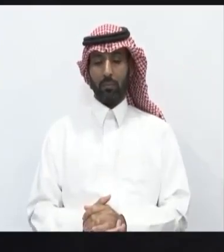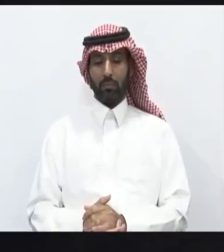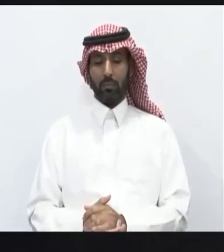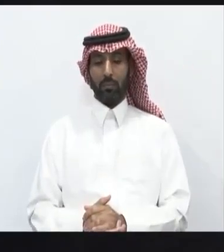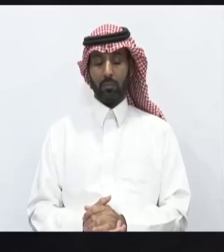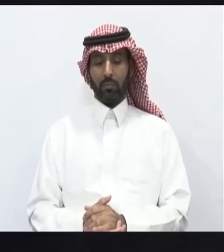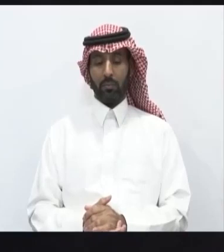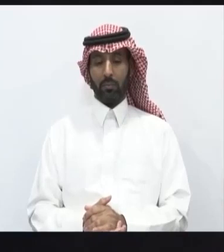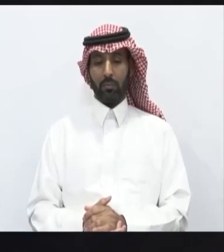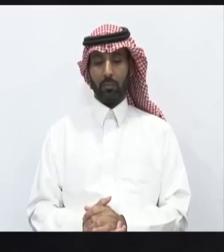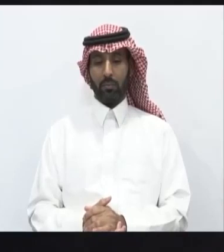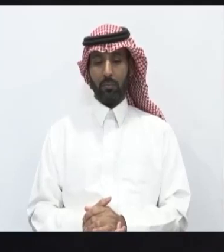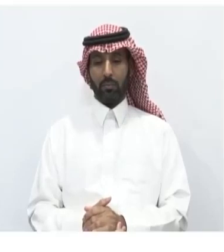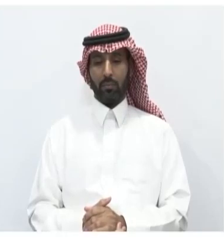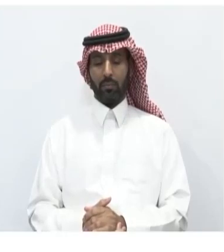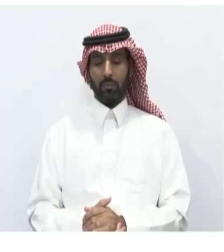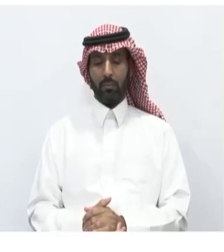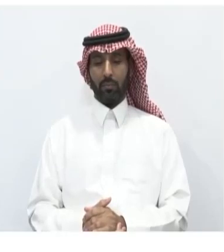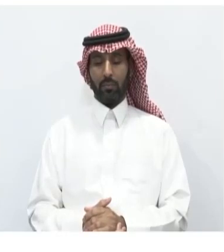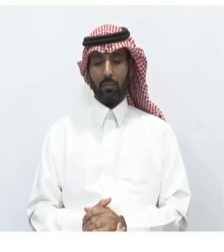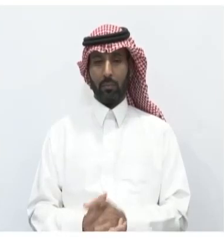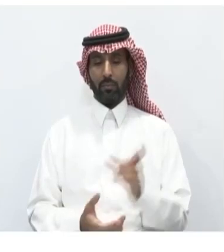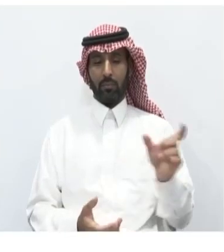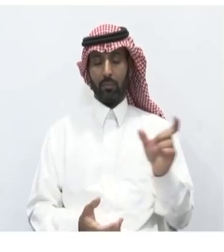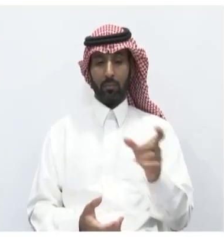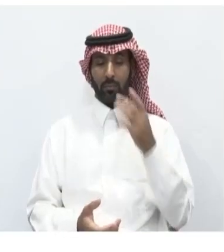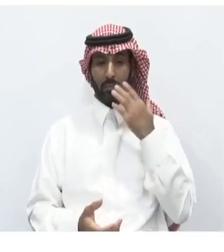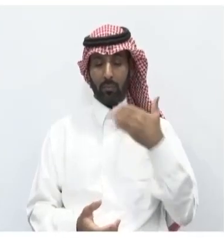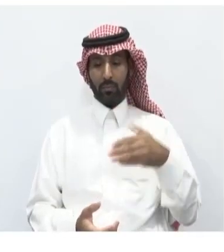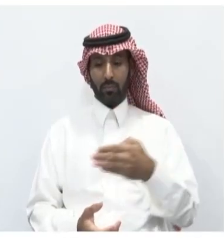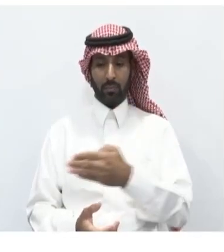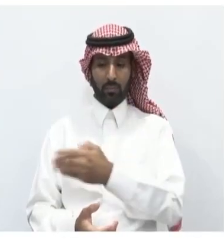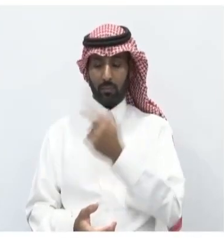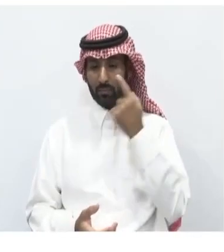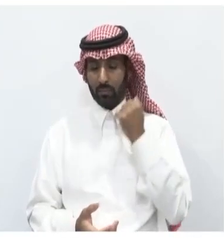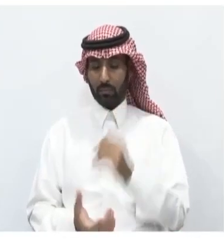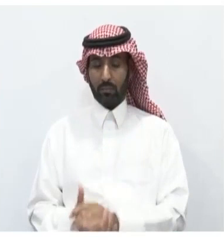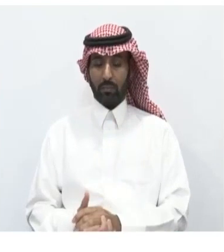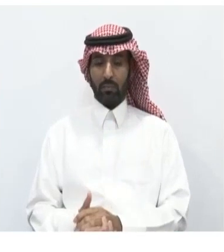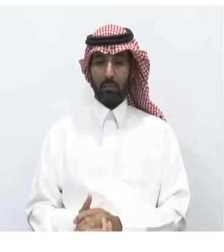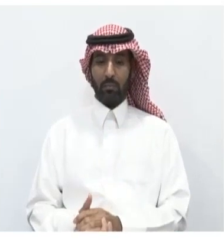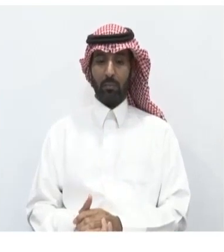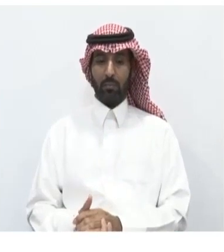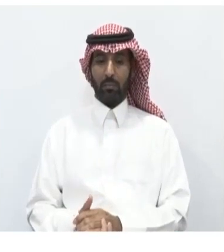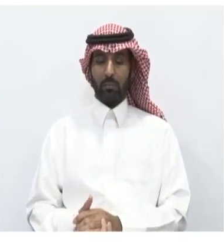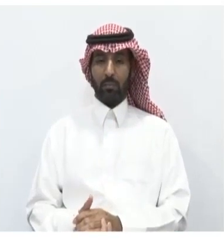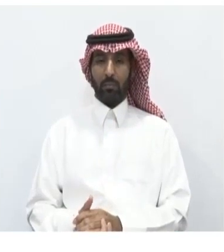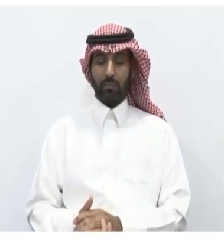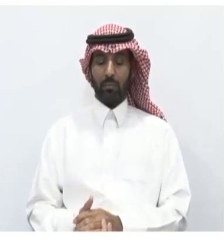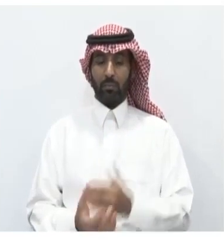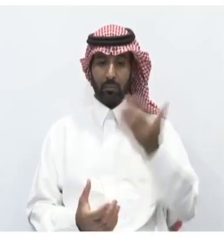together, bedrooms. Or maybe the word sea life. The word sea life, or here maybe you say